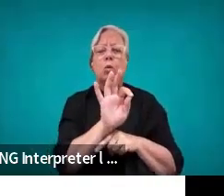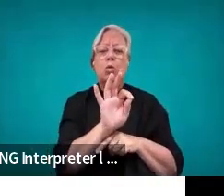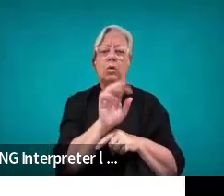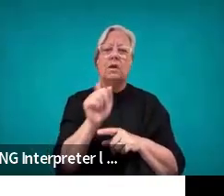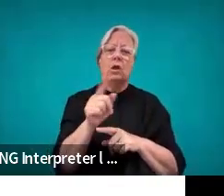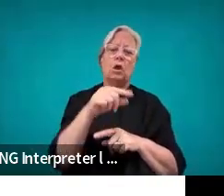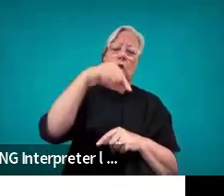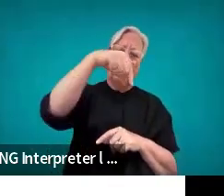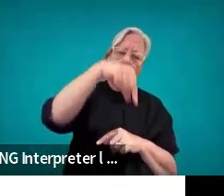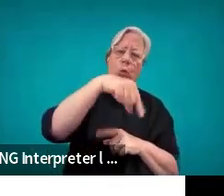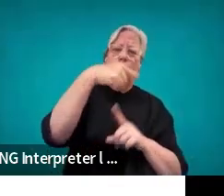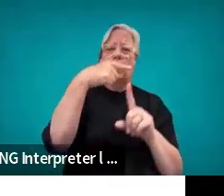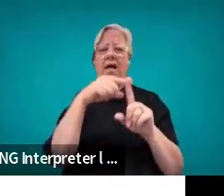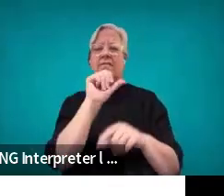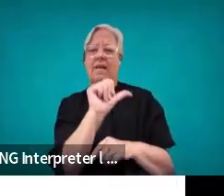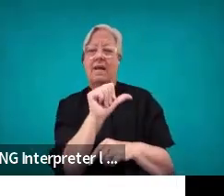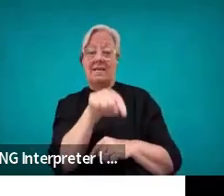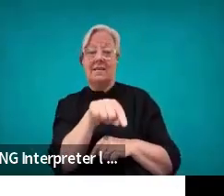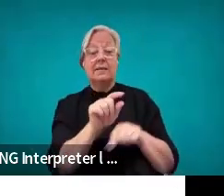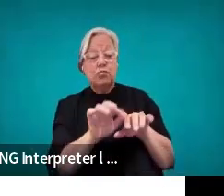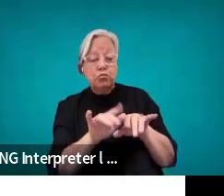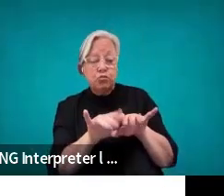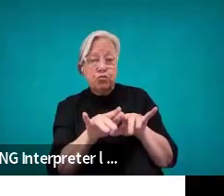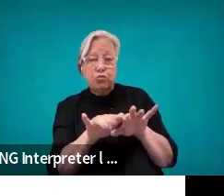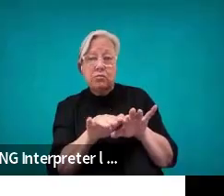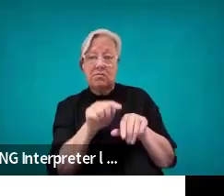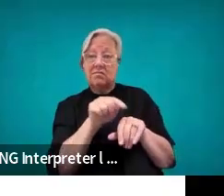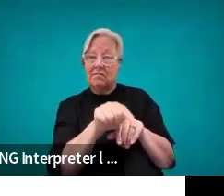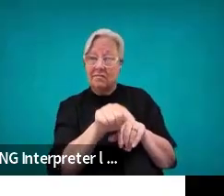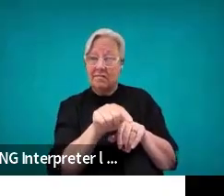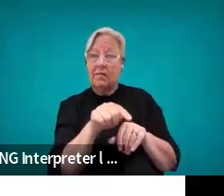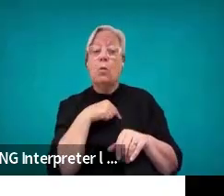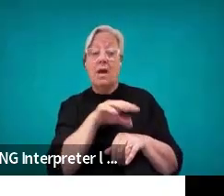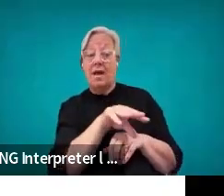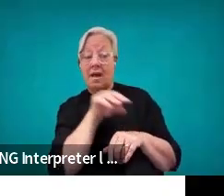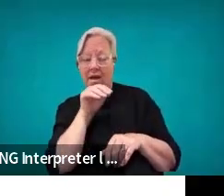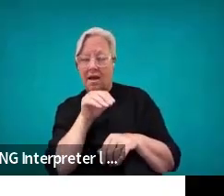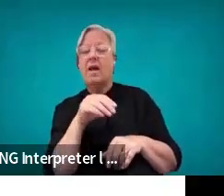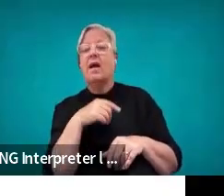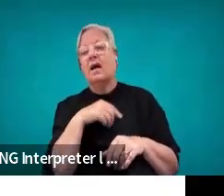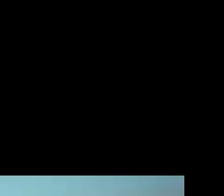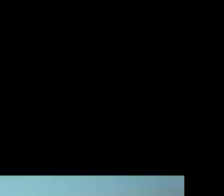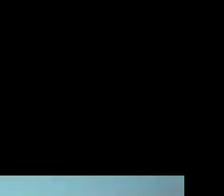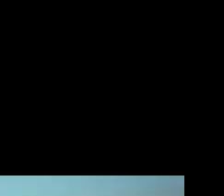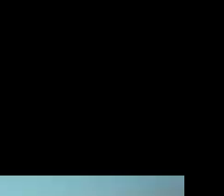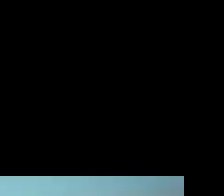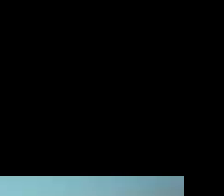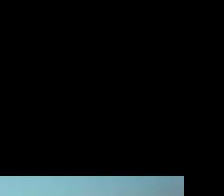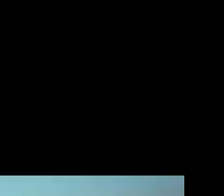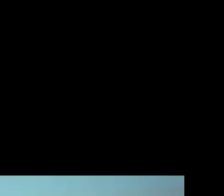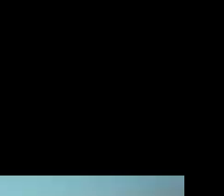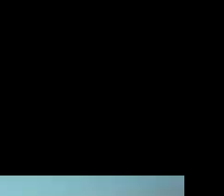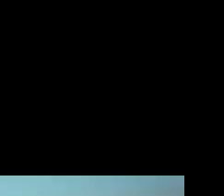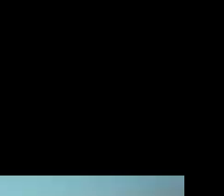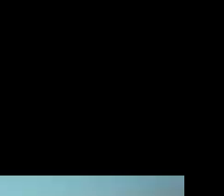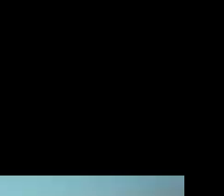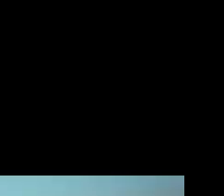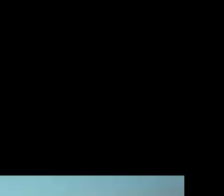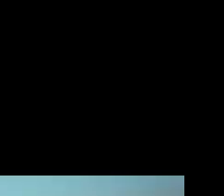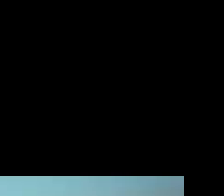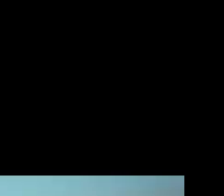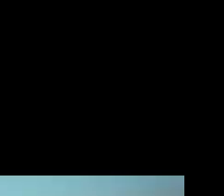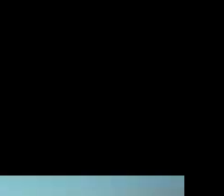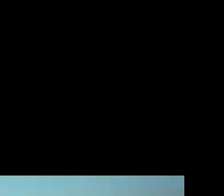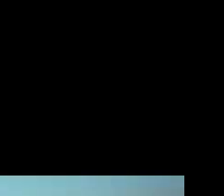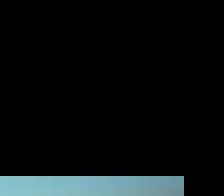your hand, and if we can get to you, we will be able to unmute. So thank you. I'll give it